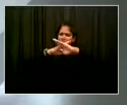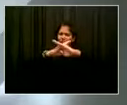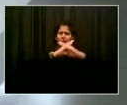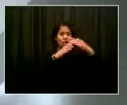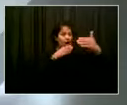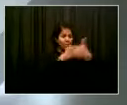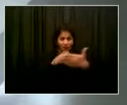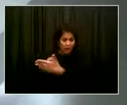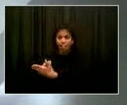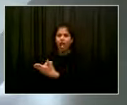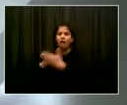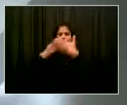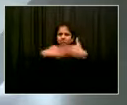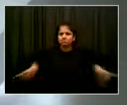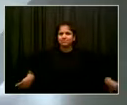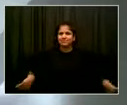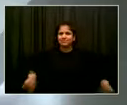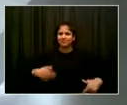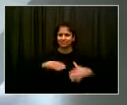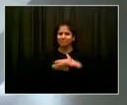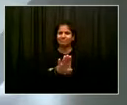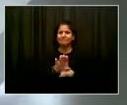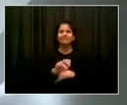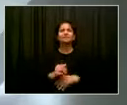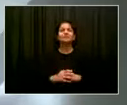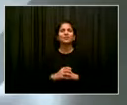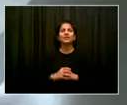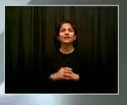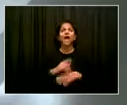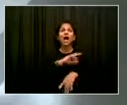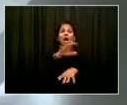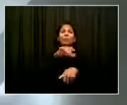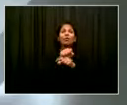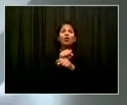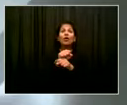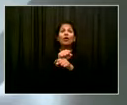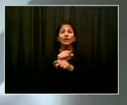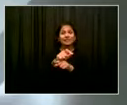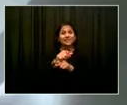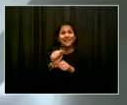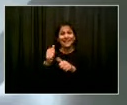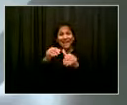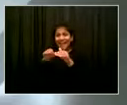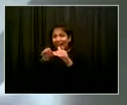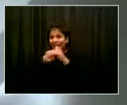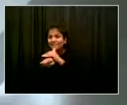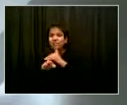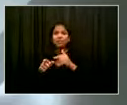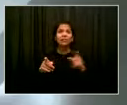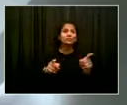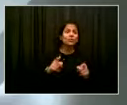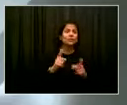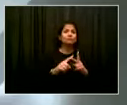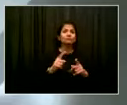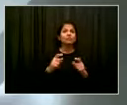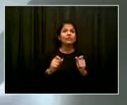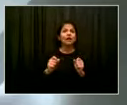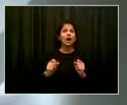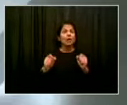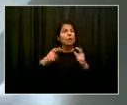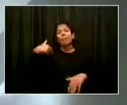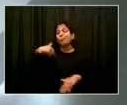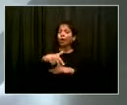mean making appointments accessible, having walk-up appointments, pop-up vaccine sites, but also now that you're able to